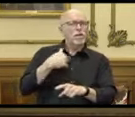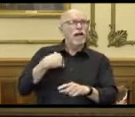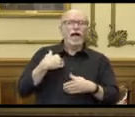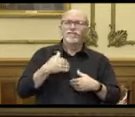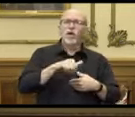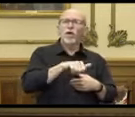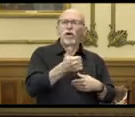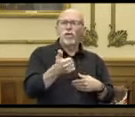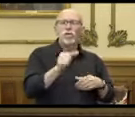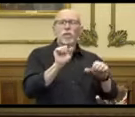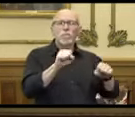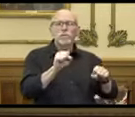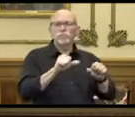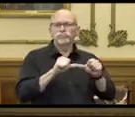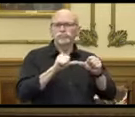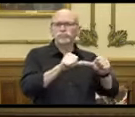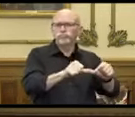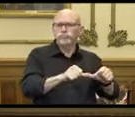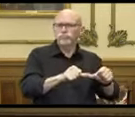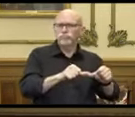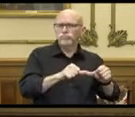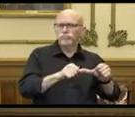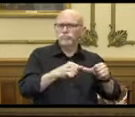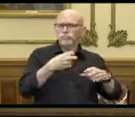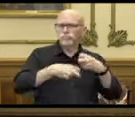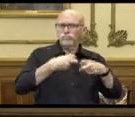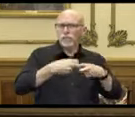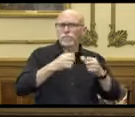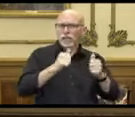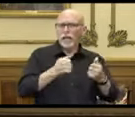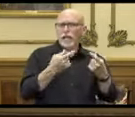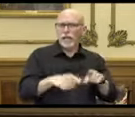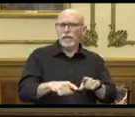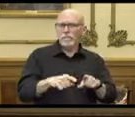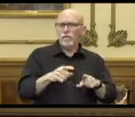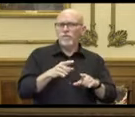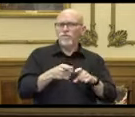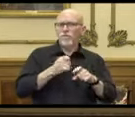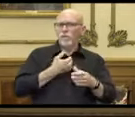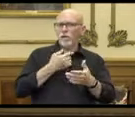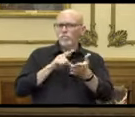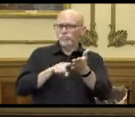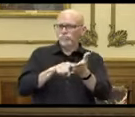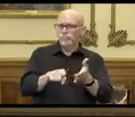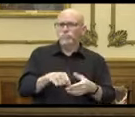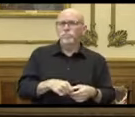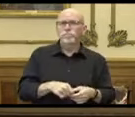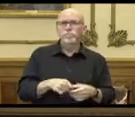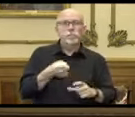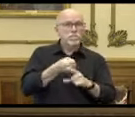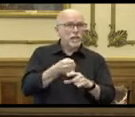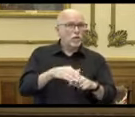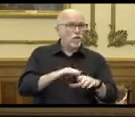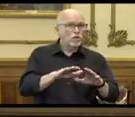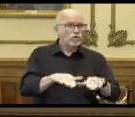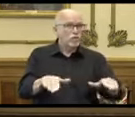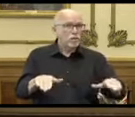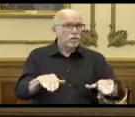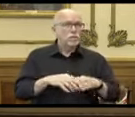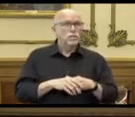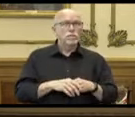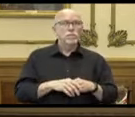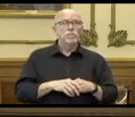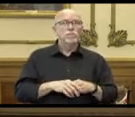other potential long-term complications that are evolving in the literature. The impact on children,